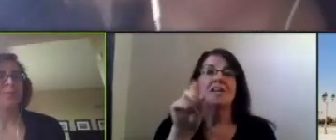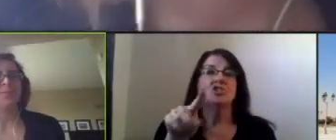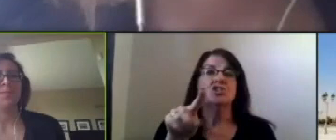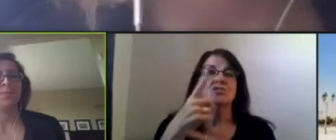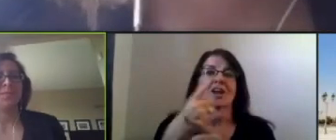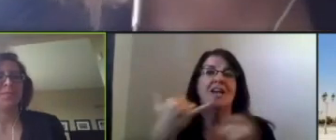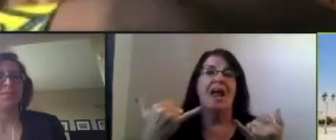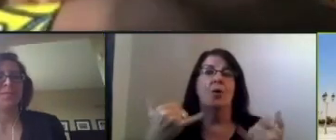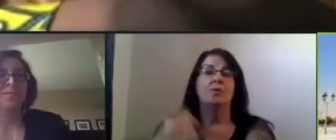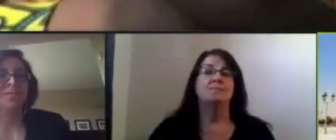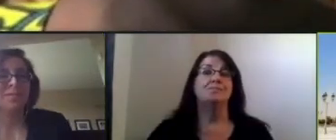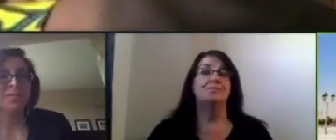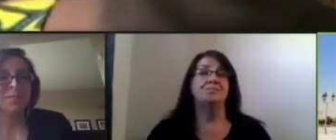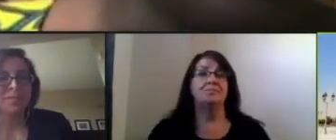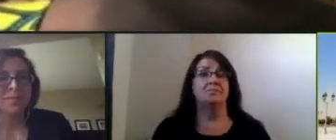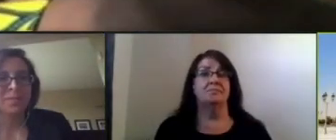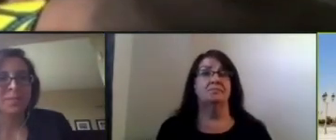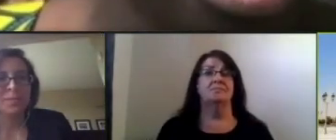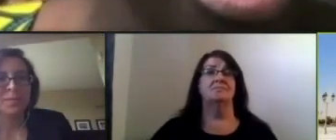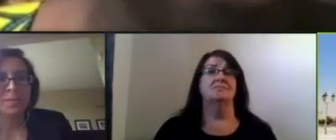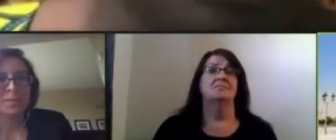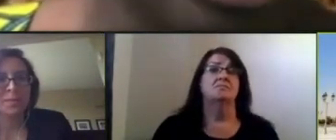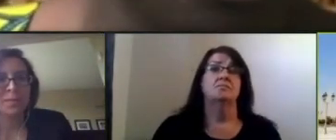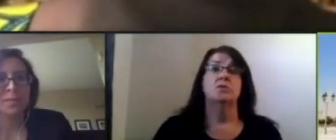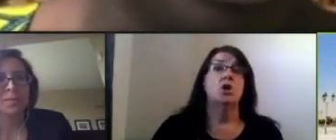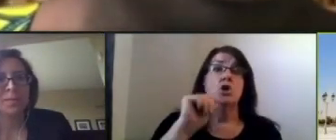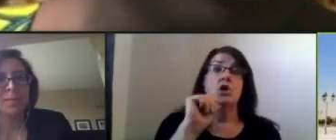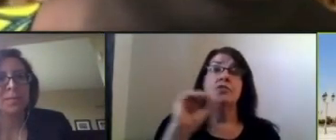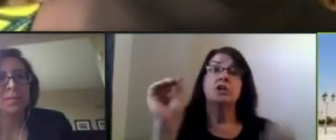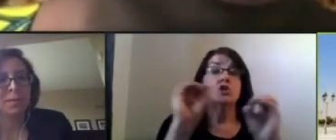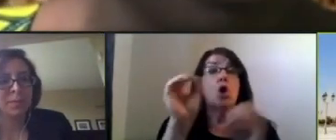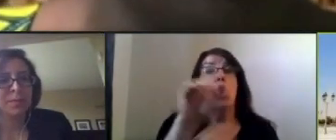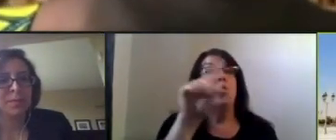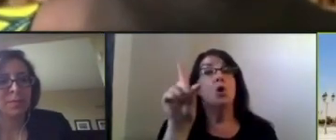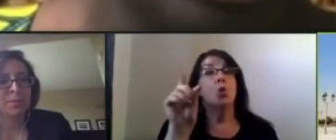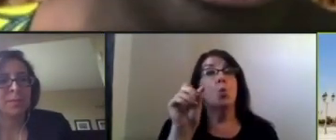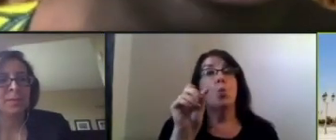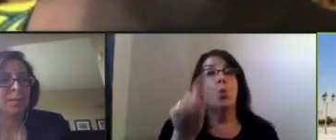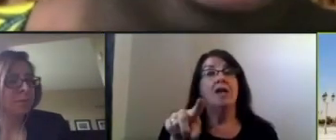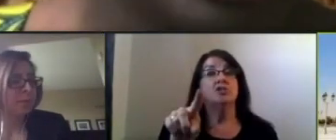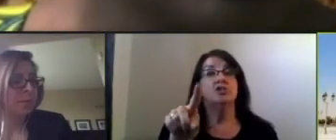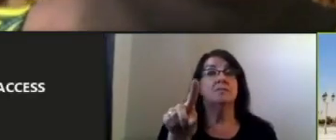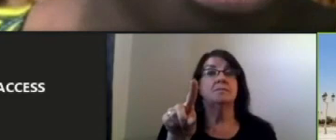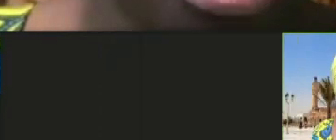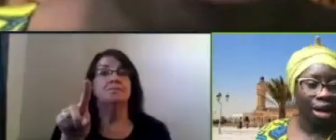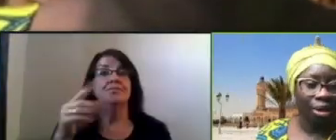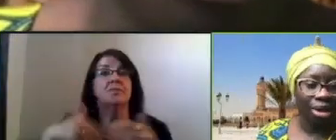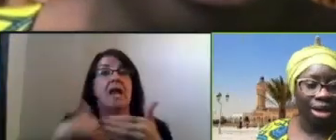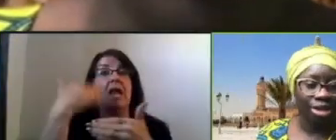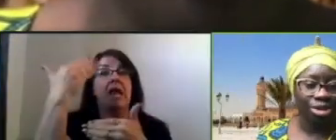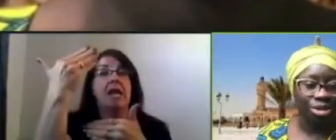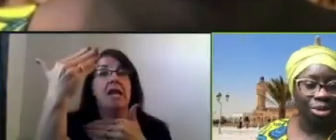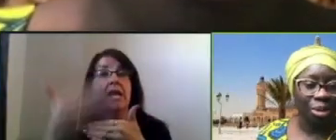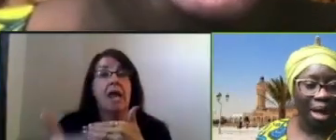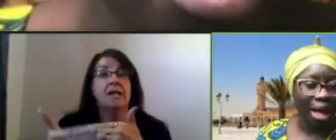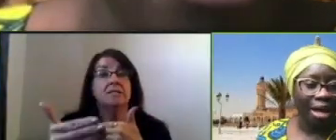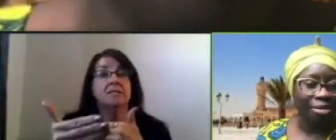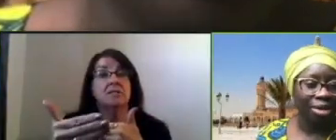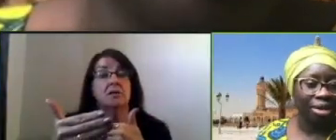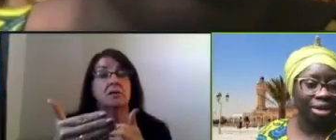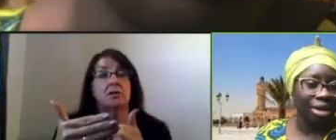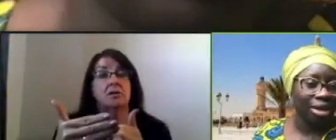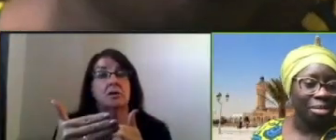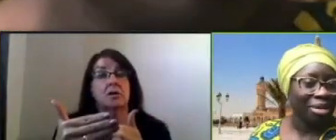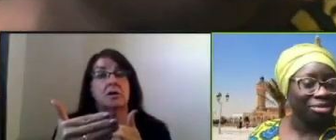Okay, great. So we don't have any question. Next, we are going to